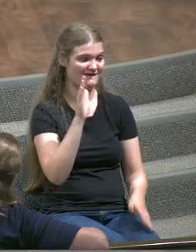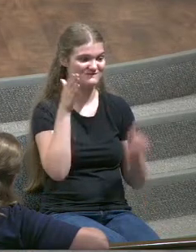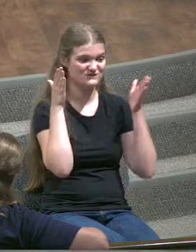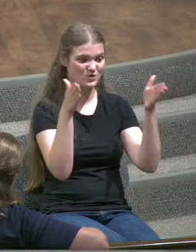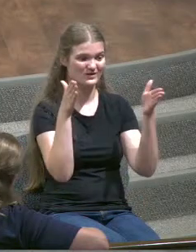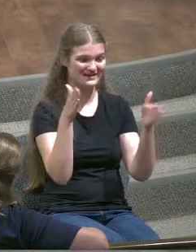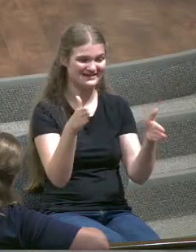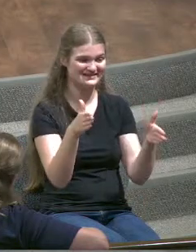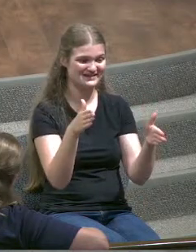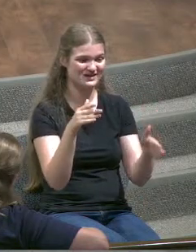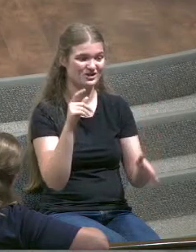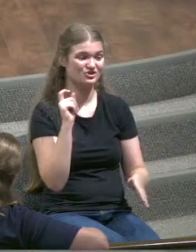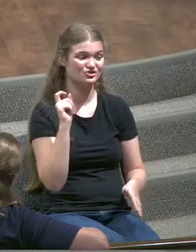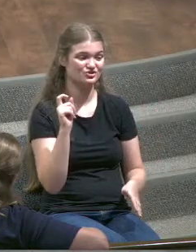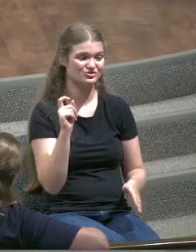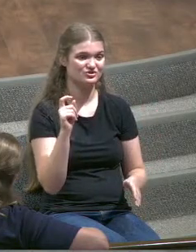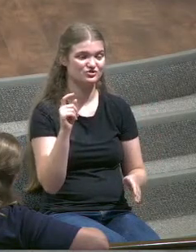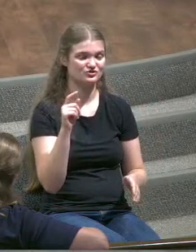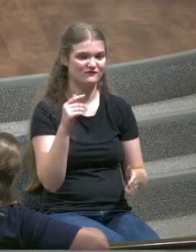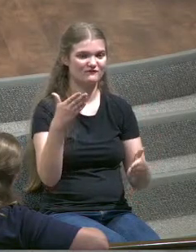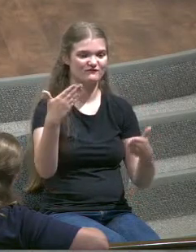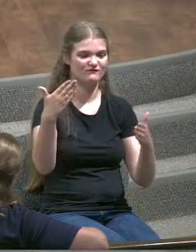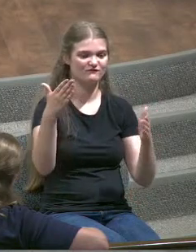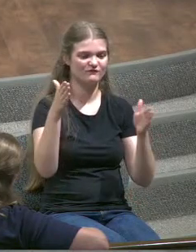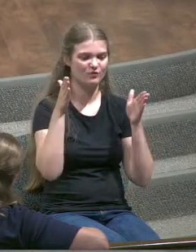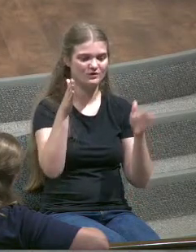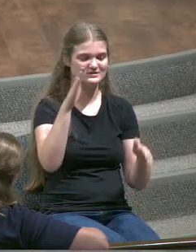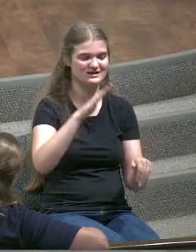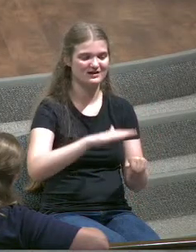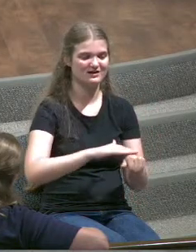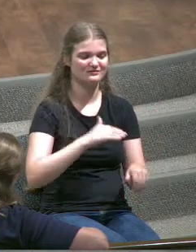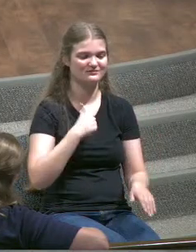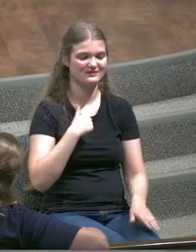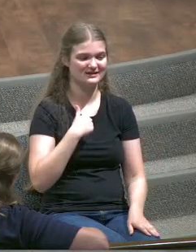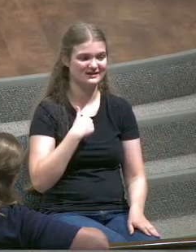rather than anything else. You should know me.